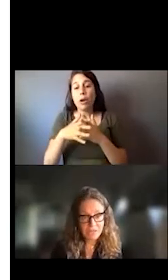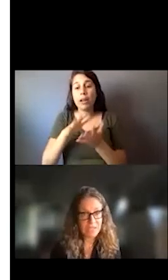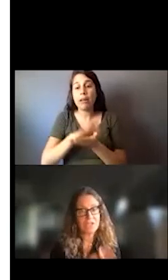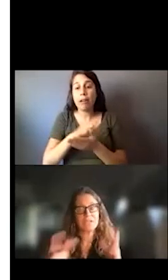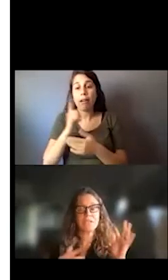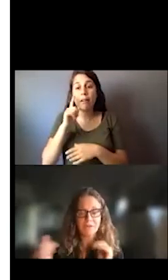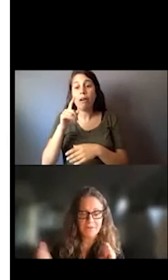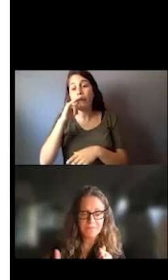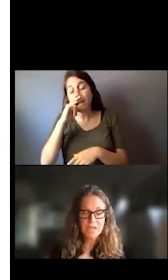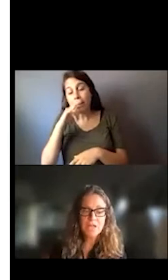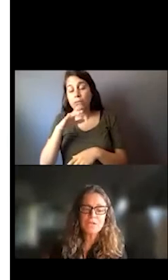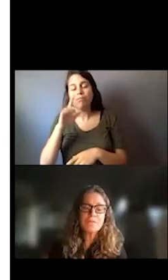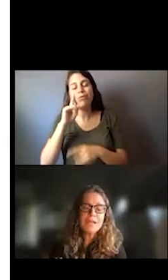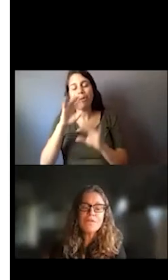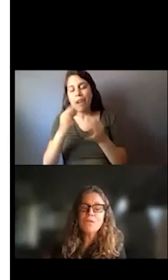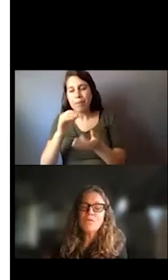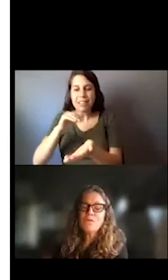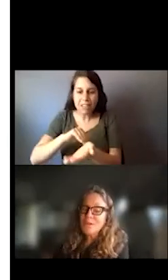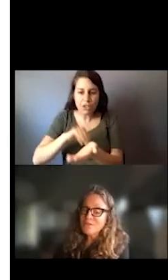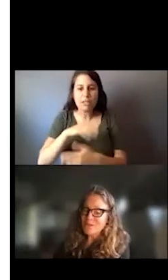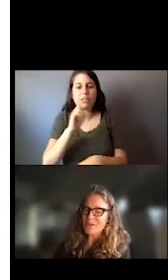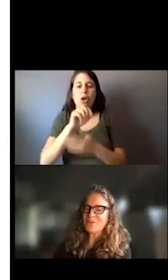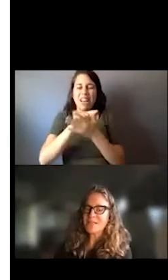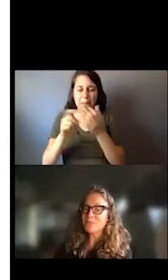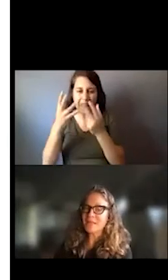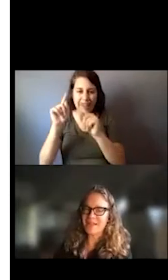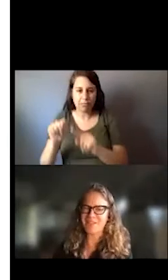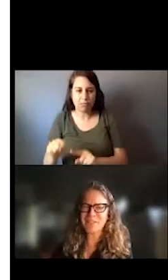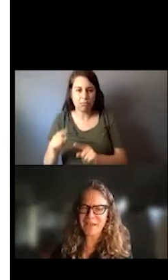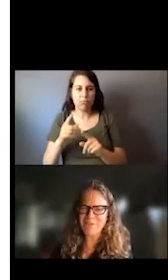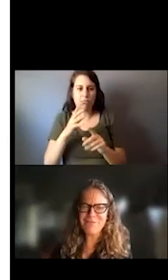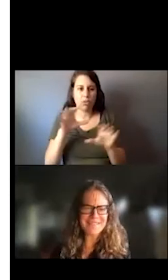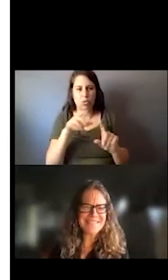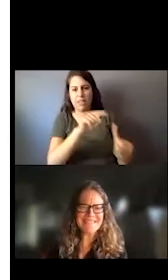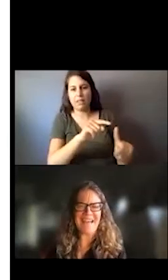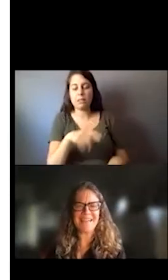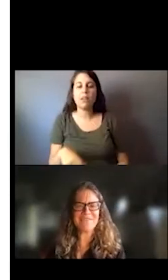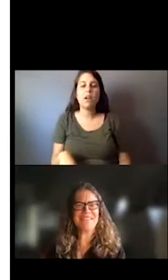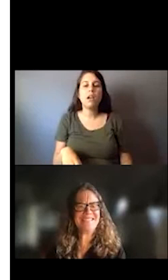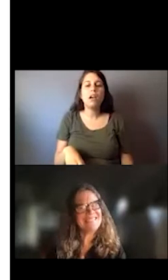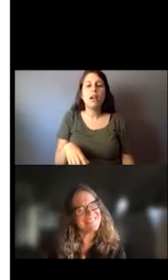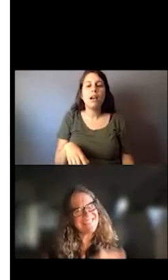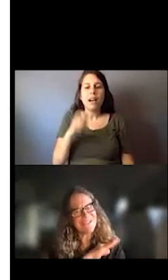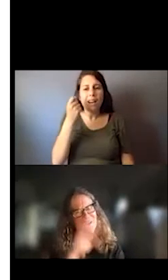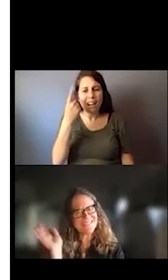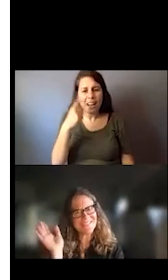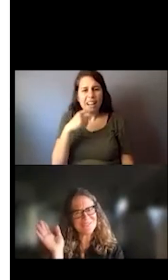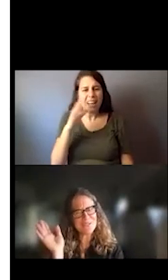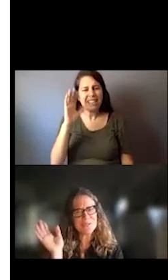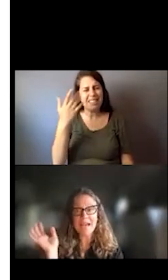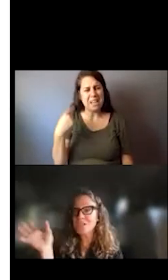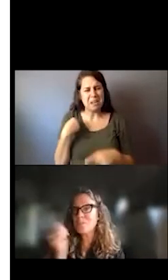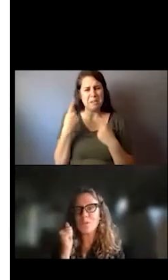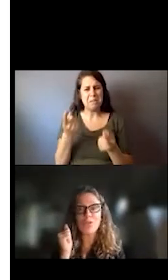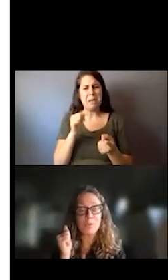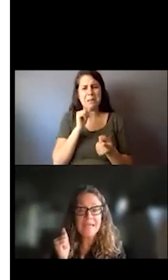Association of Community Health Centers, et cetera. So as many of you know very, very well, there's actually been kind of a vexing lack of consistency across the